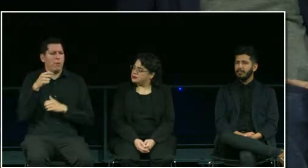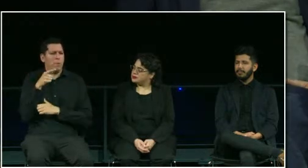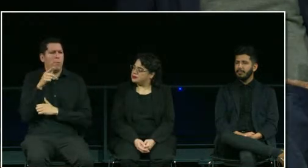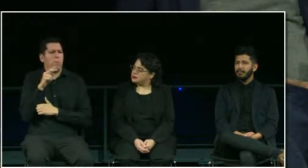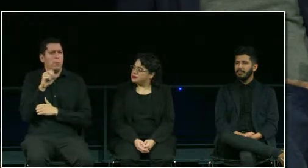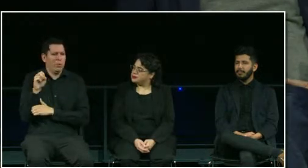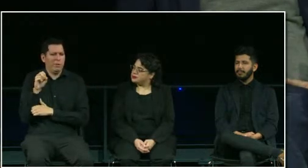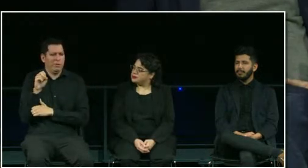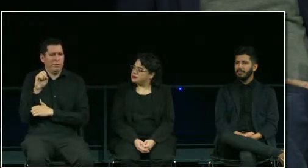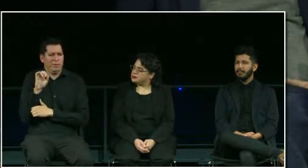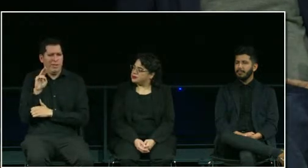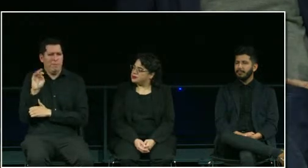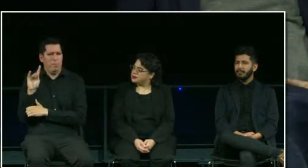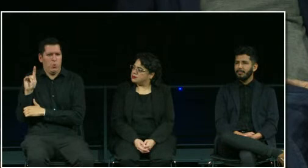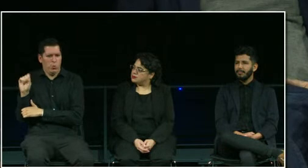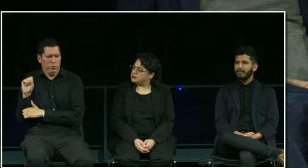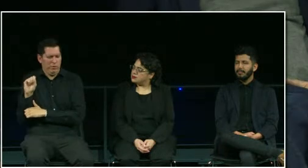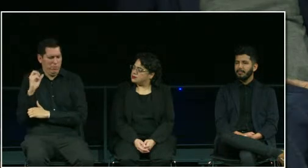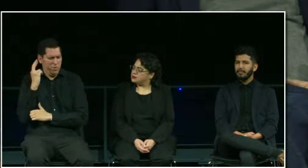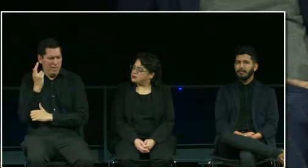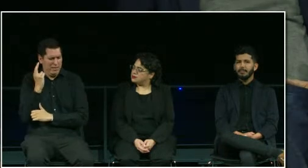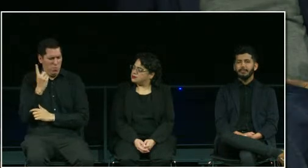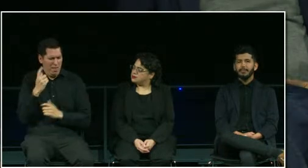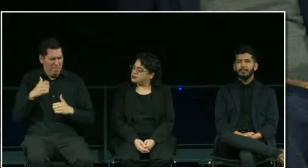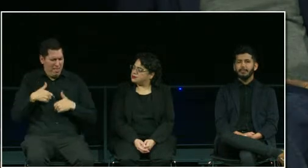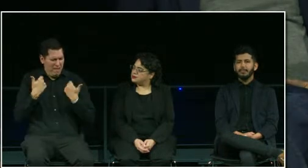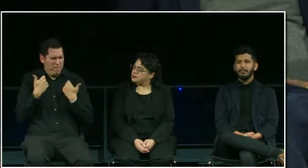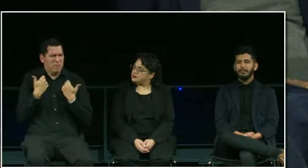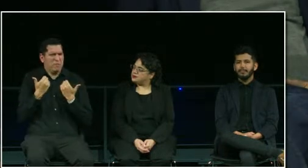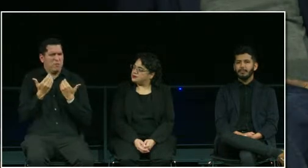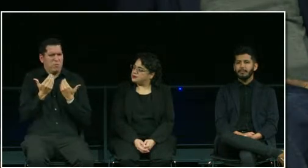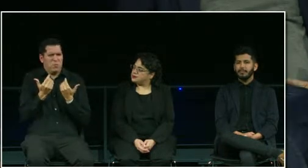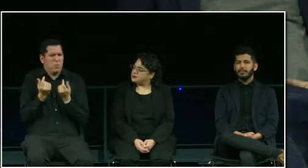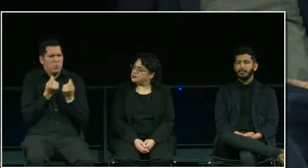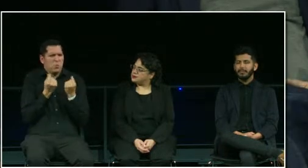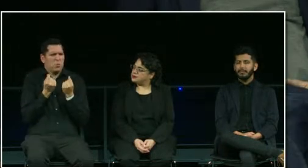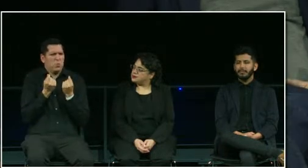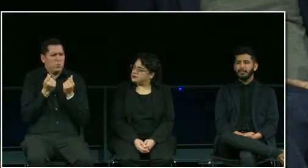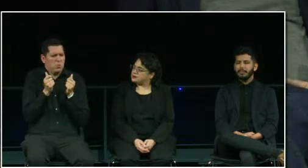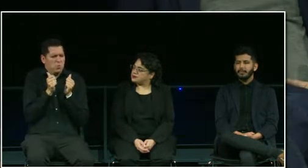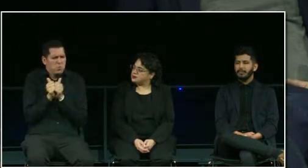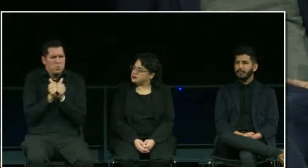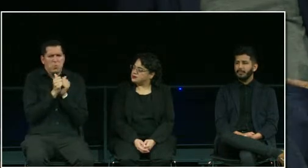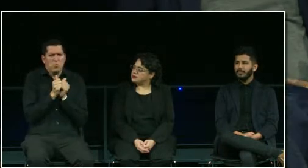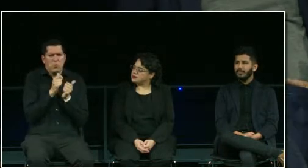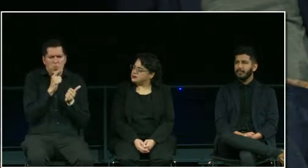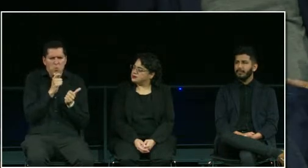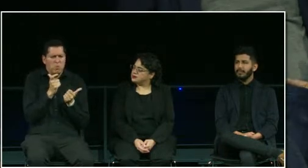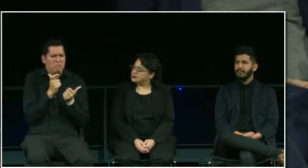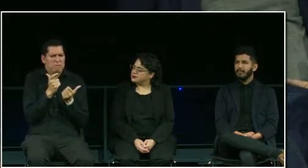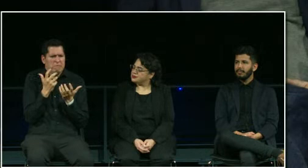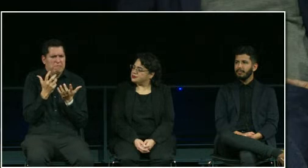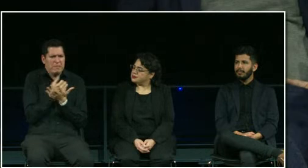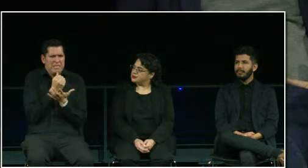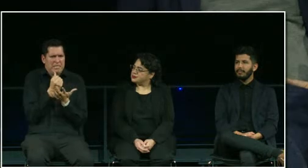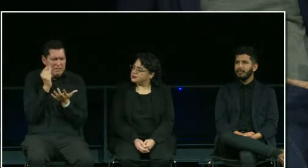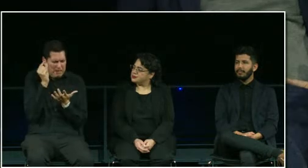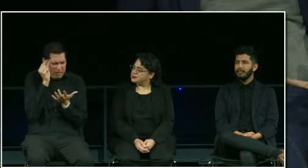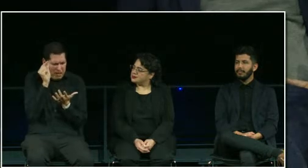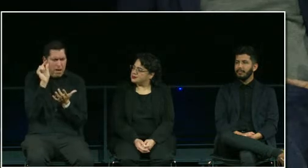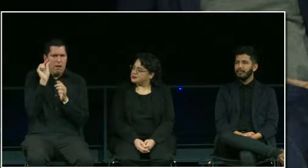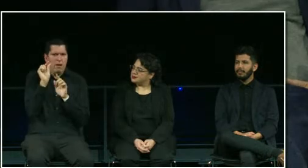life, and how are you gonna spend it? Who are you gonna spend it with? And when we found that nugget and really